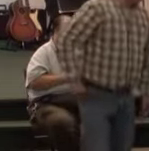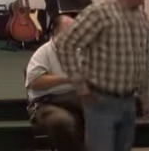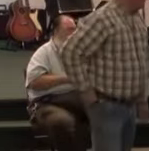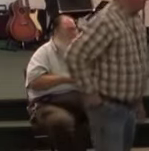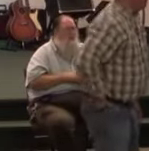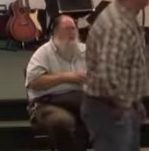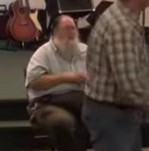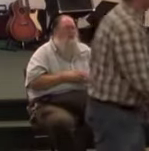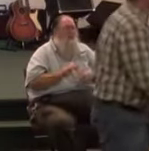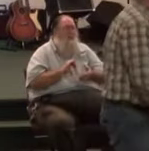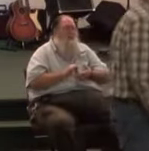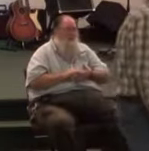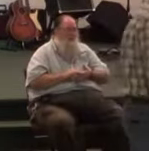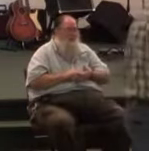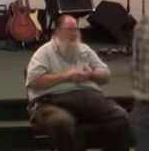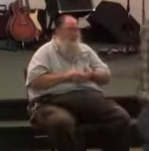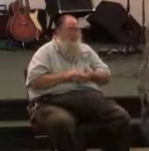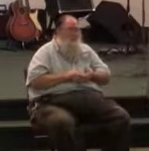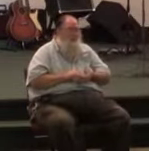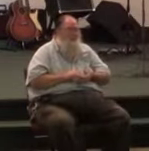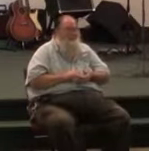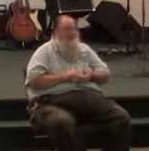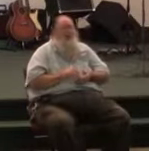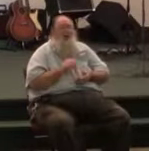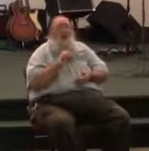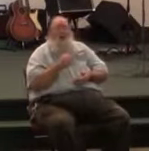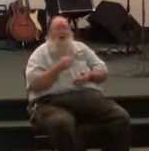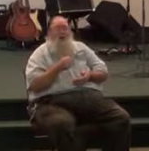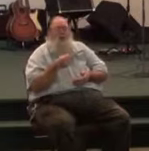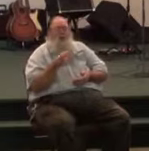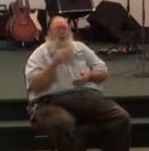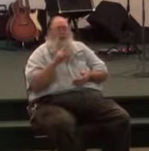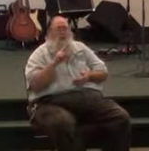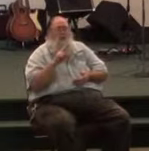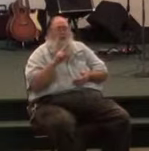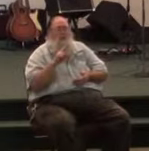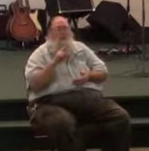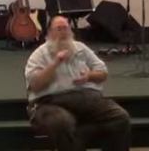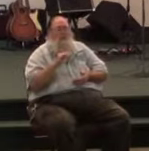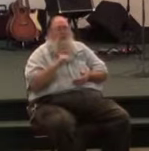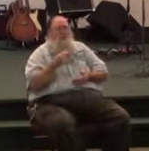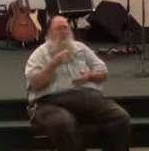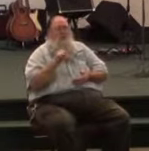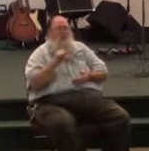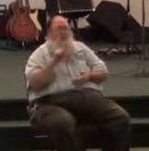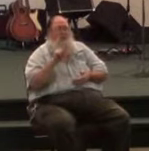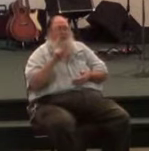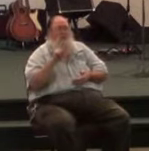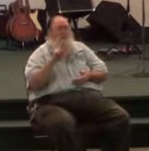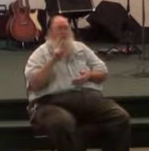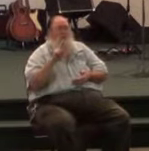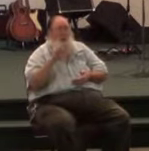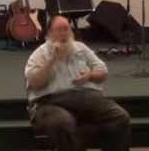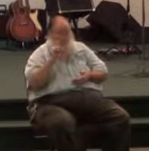There's a peace in this room right now that passes all understanding. There's no turmoil in here. No